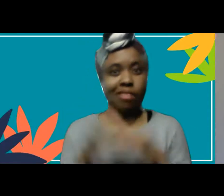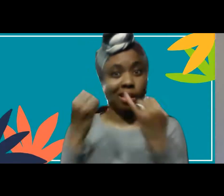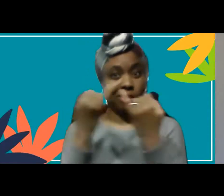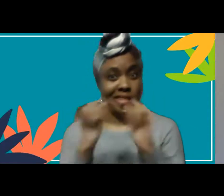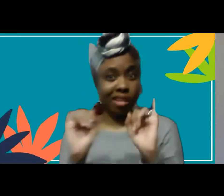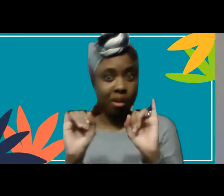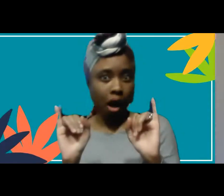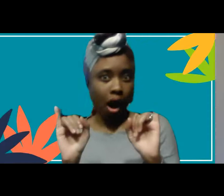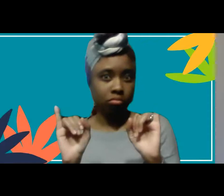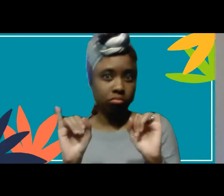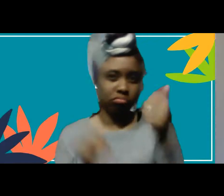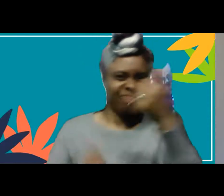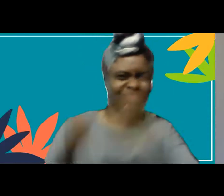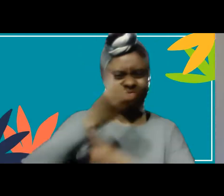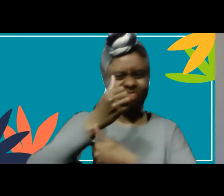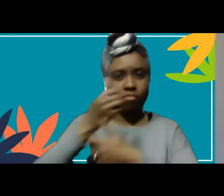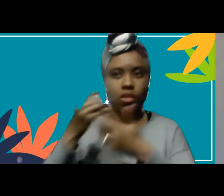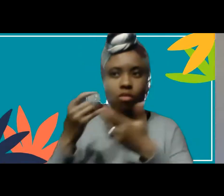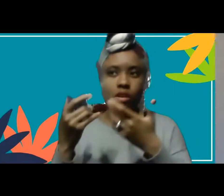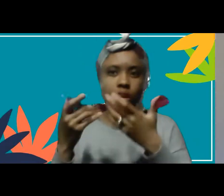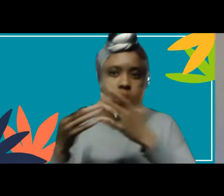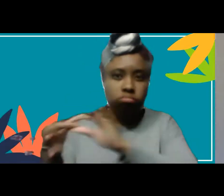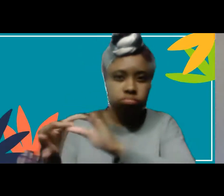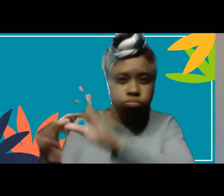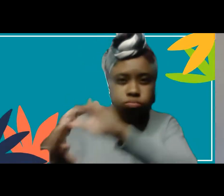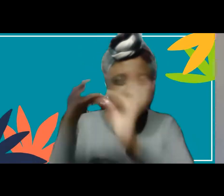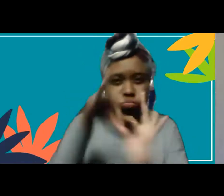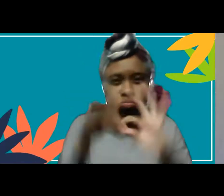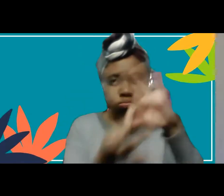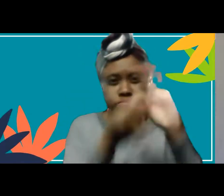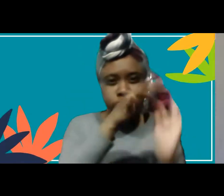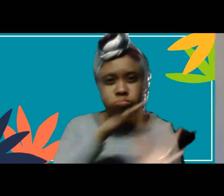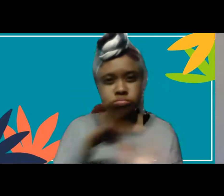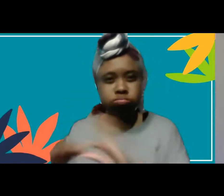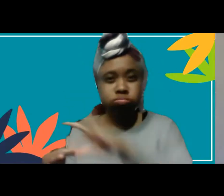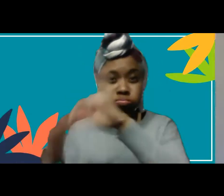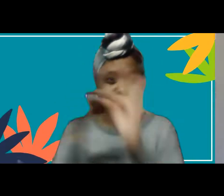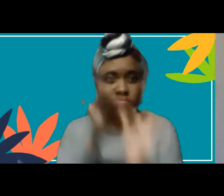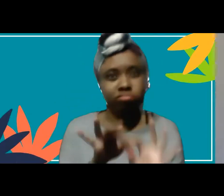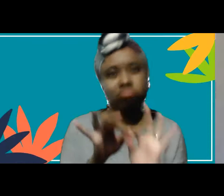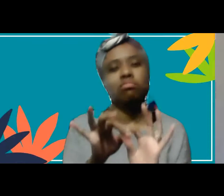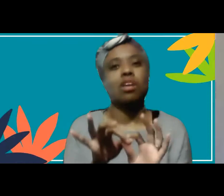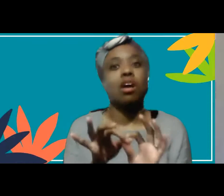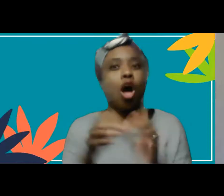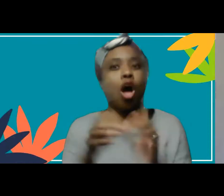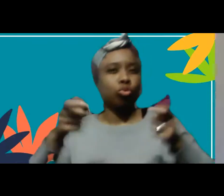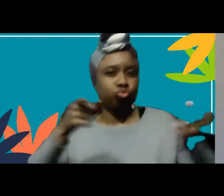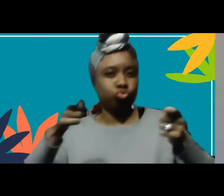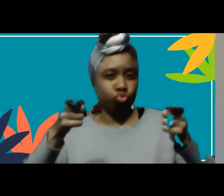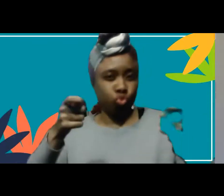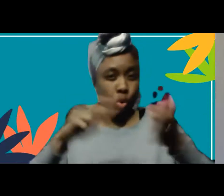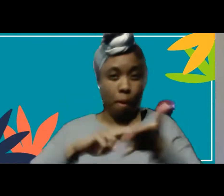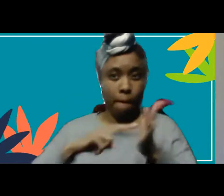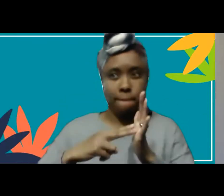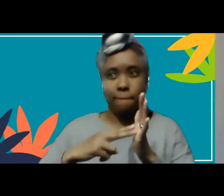over interconnectivity and interdependence. And then when I say control, I mean, right, never having control by somebody else and